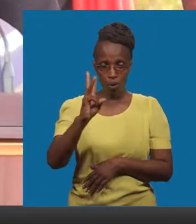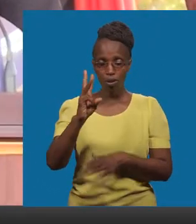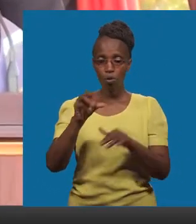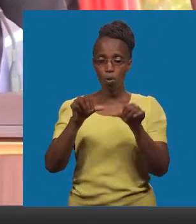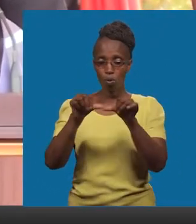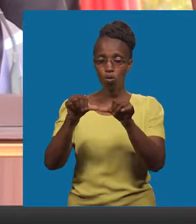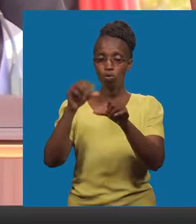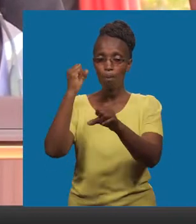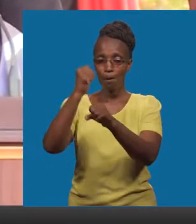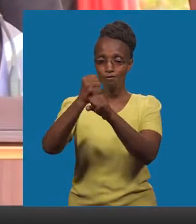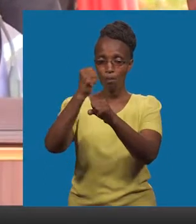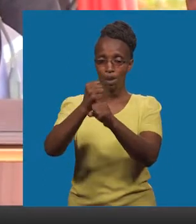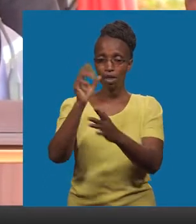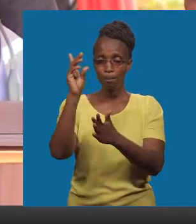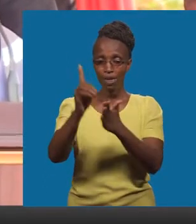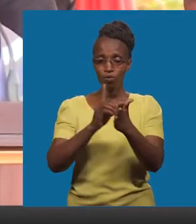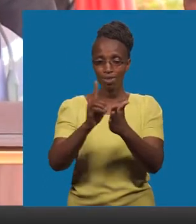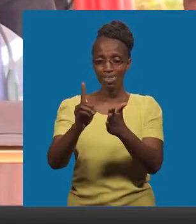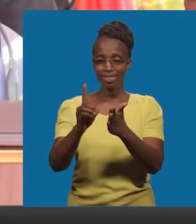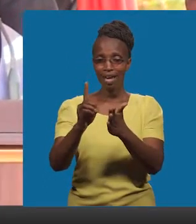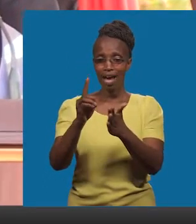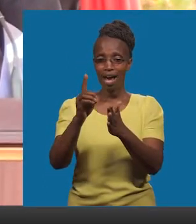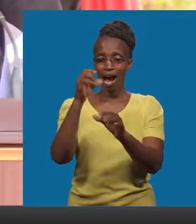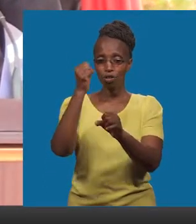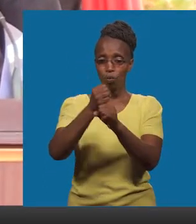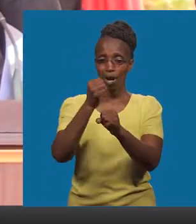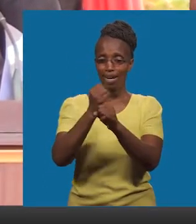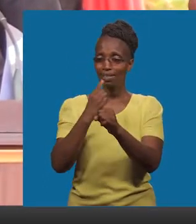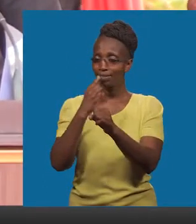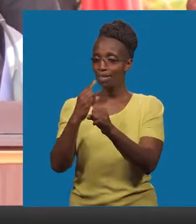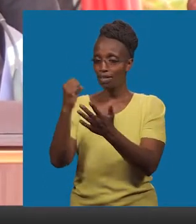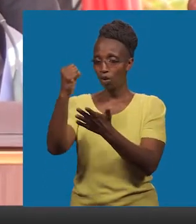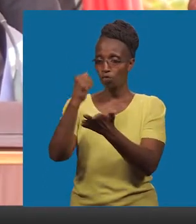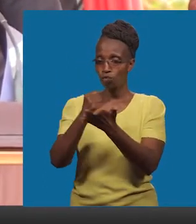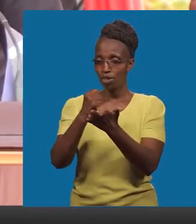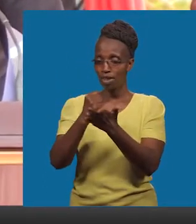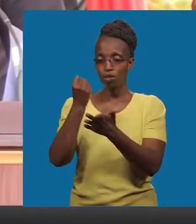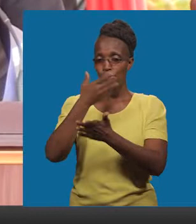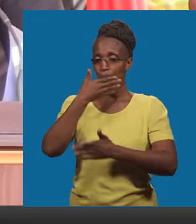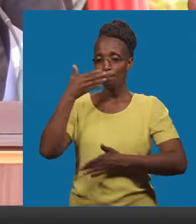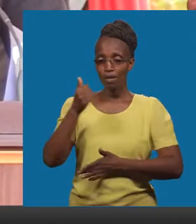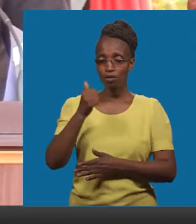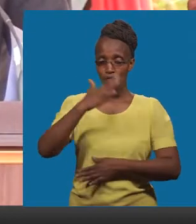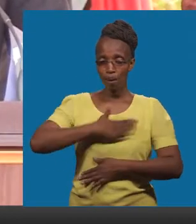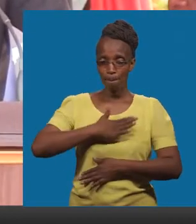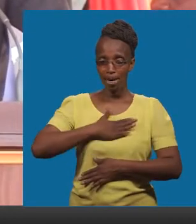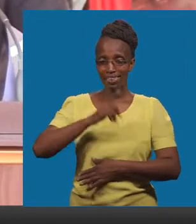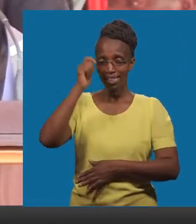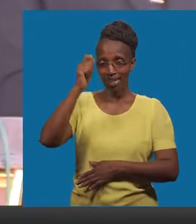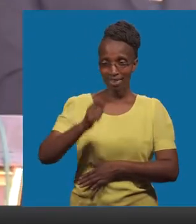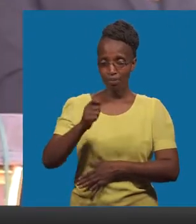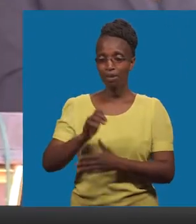diligently discharge my duties and perform my functions in the said office to the best of my